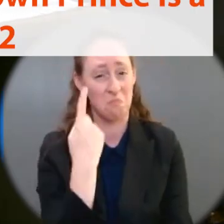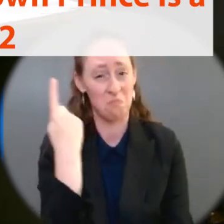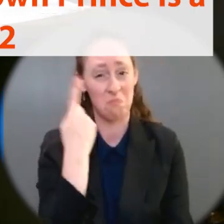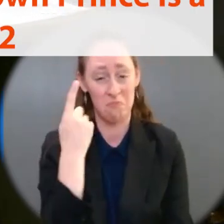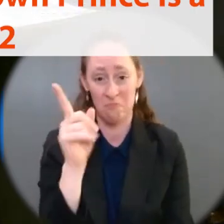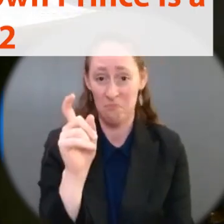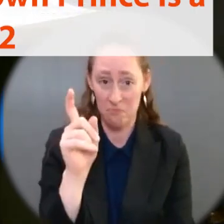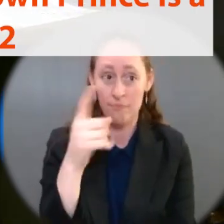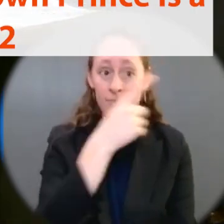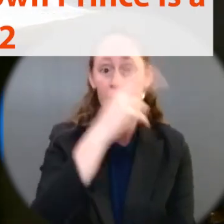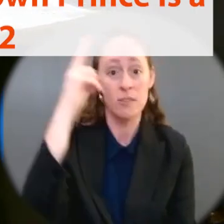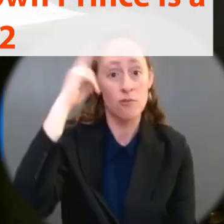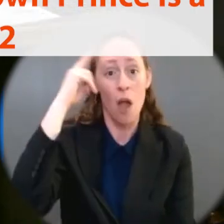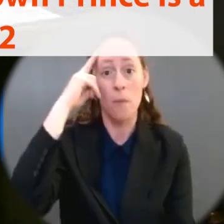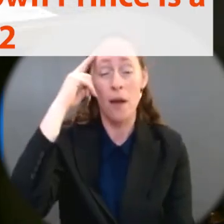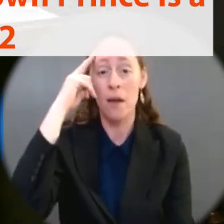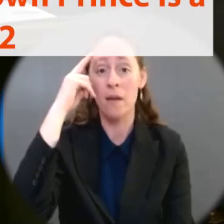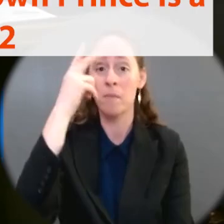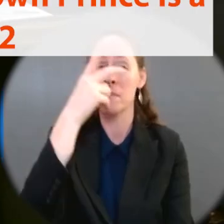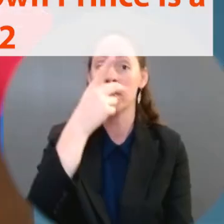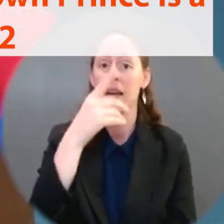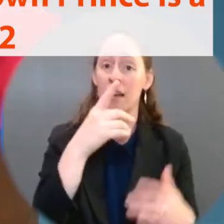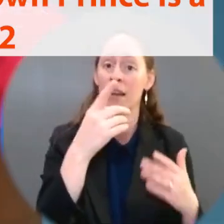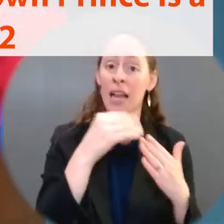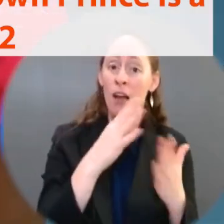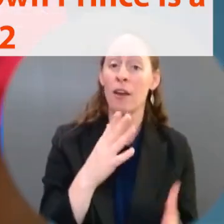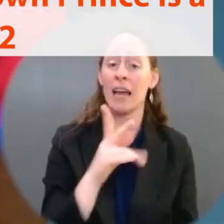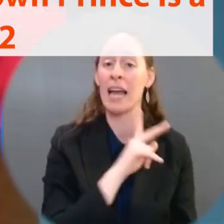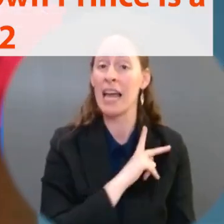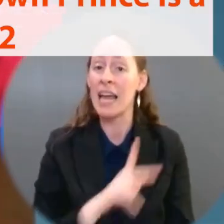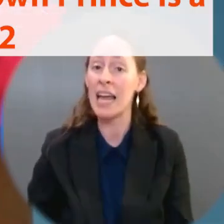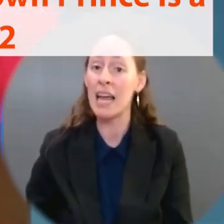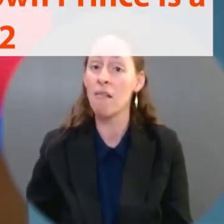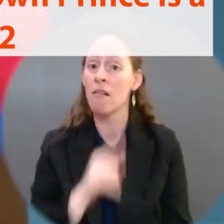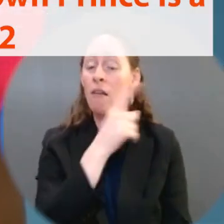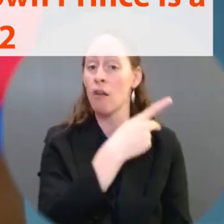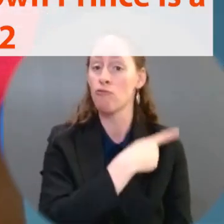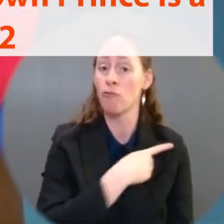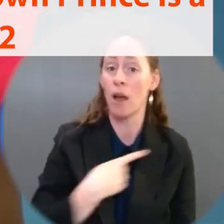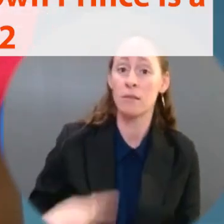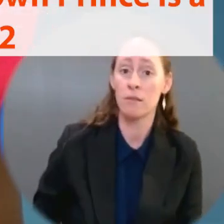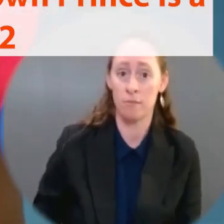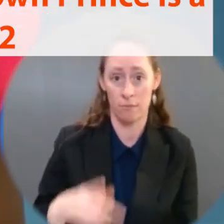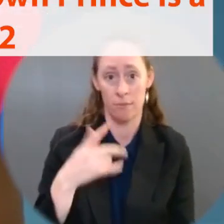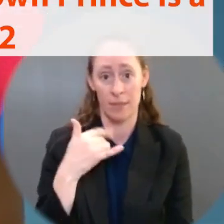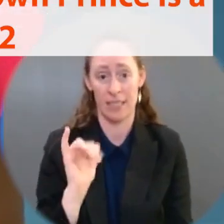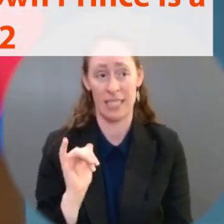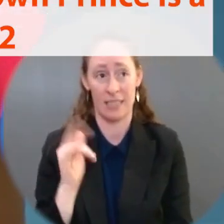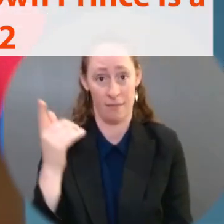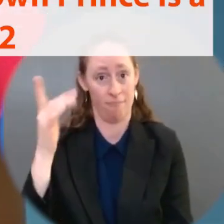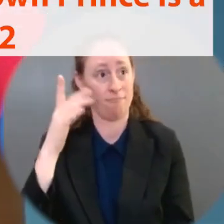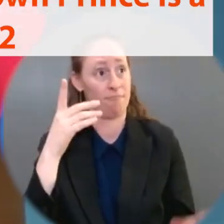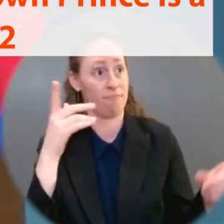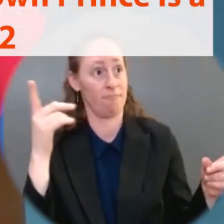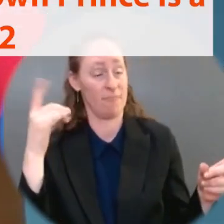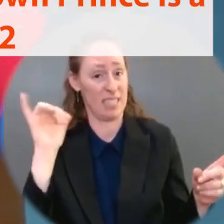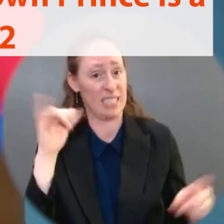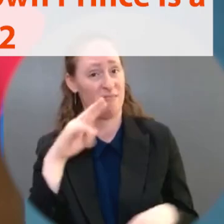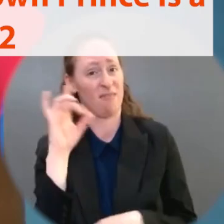did this trip change his view about that? So as you heard from the president again on Friday, he made very clear that